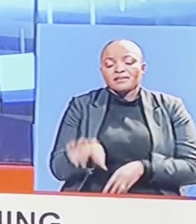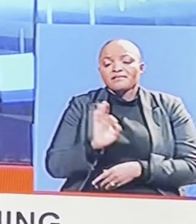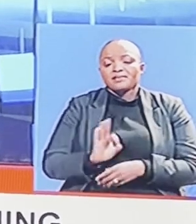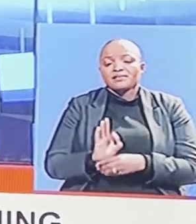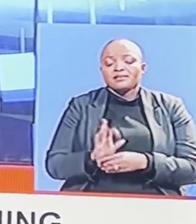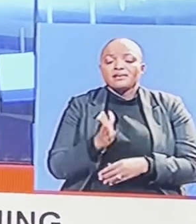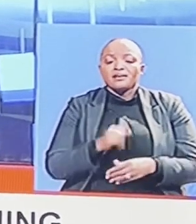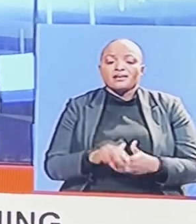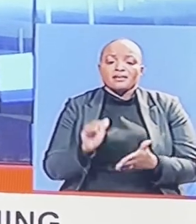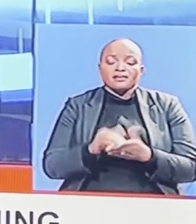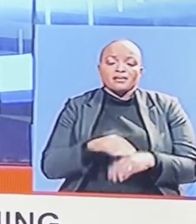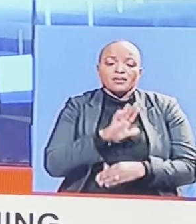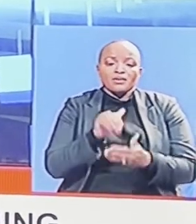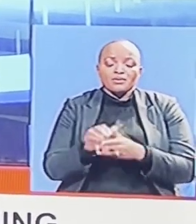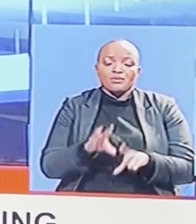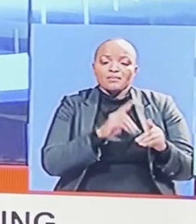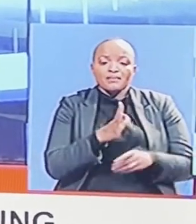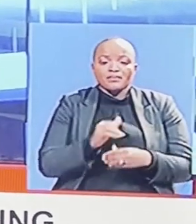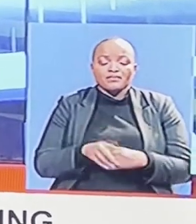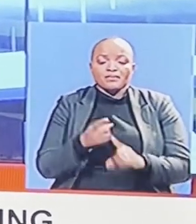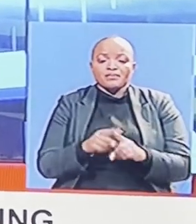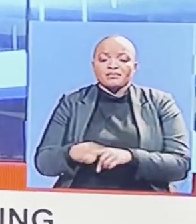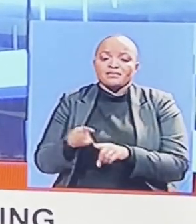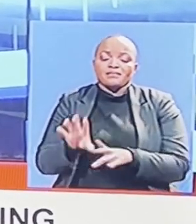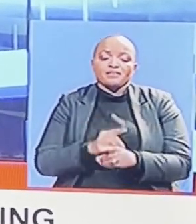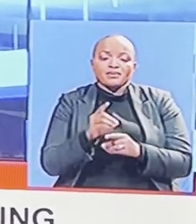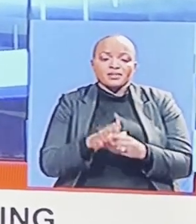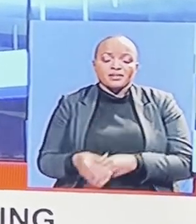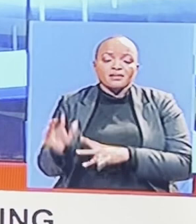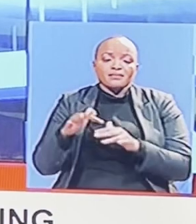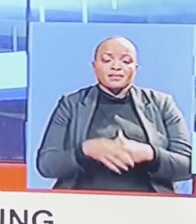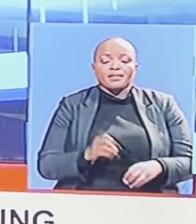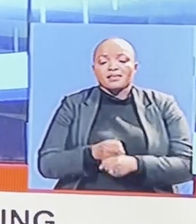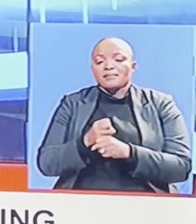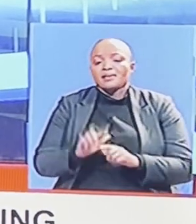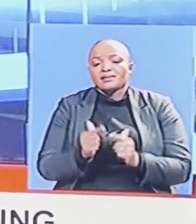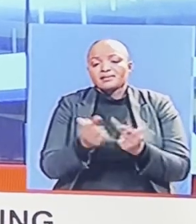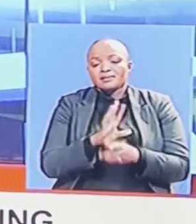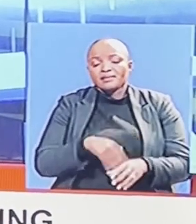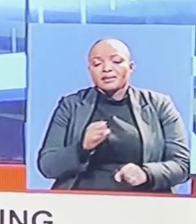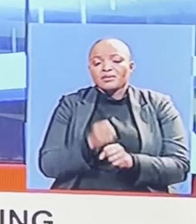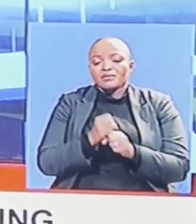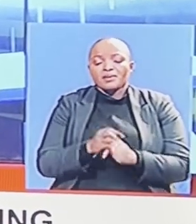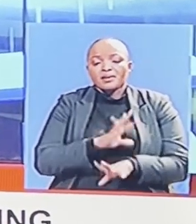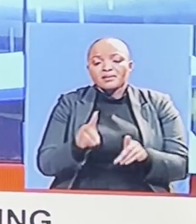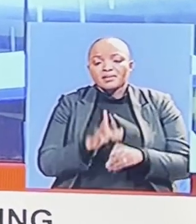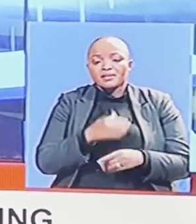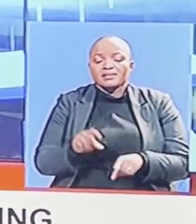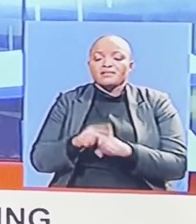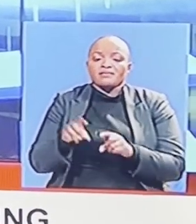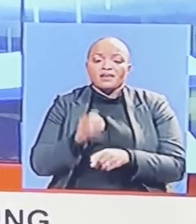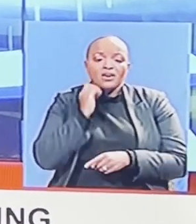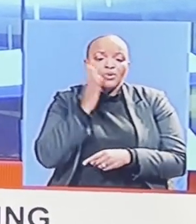The participants from all walks of life and professions have in turn formed teams either at their way places or areas of residence